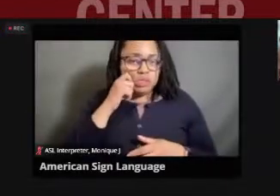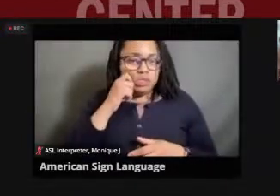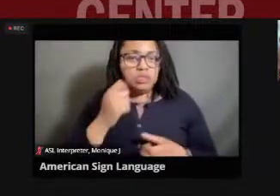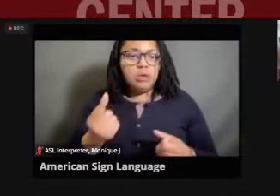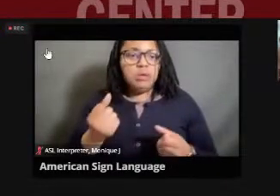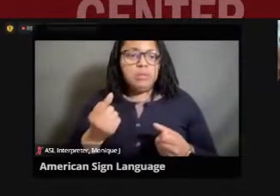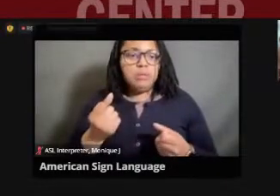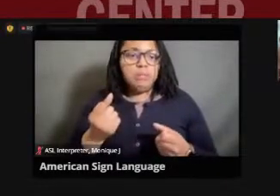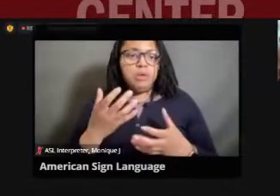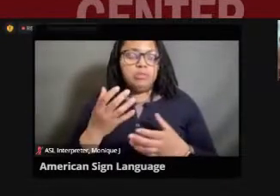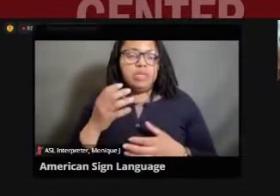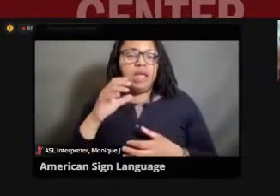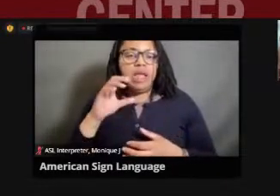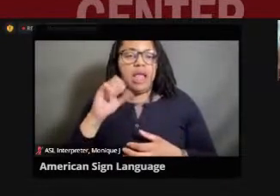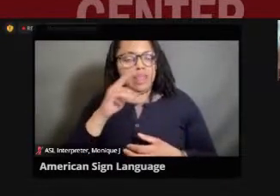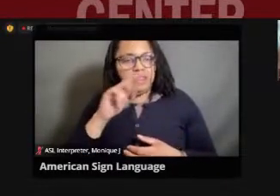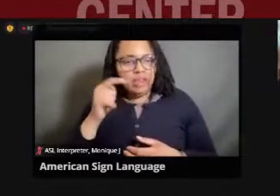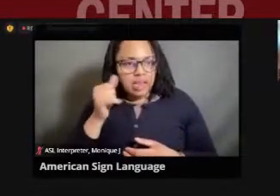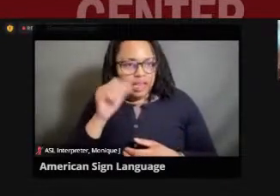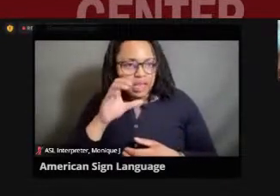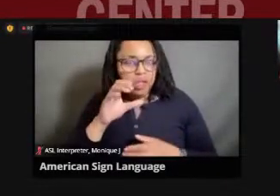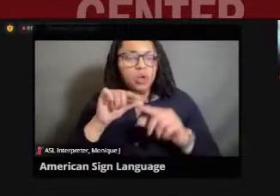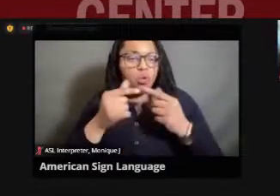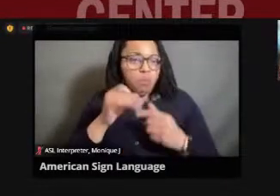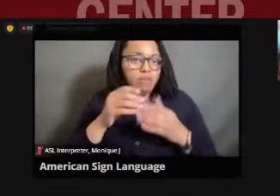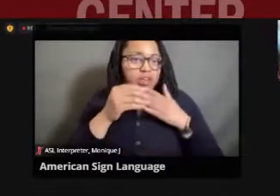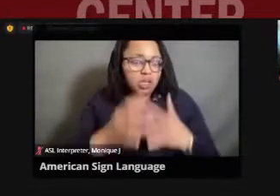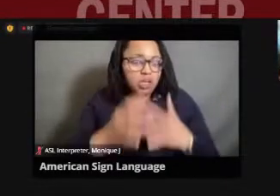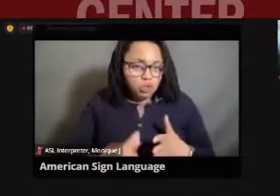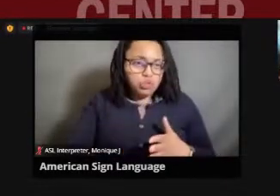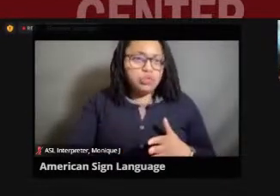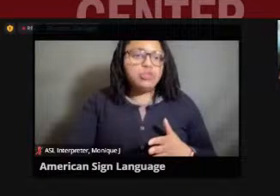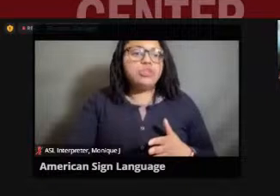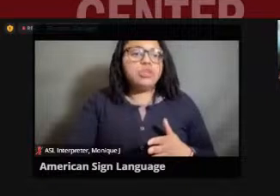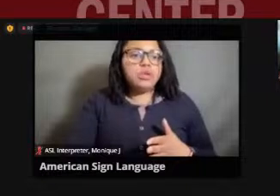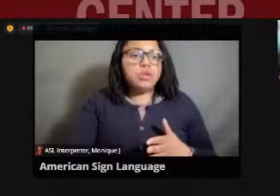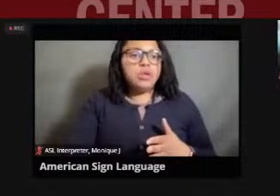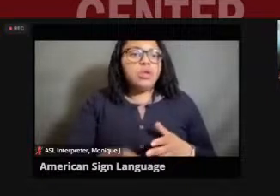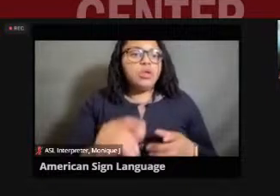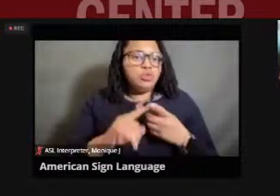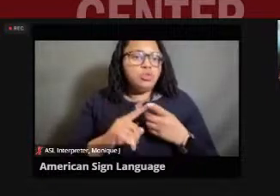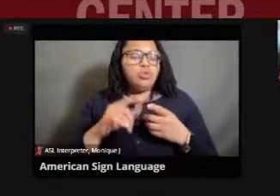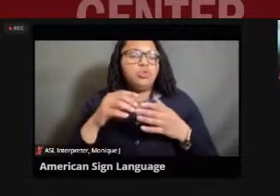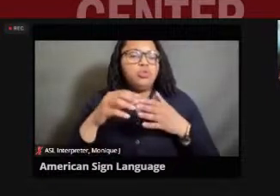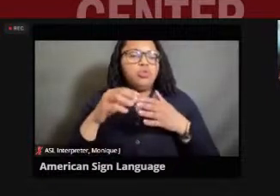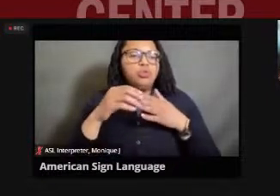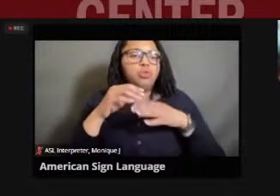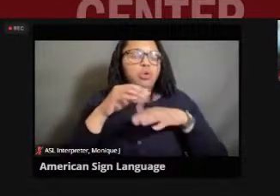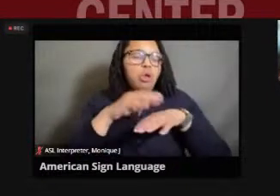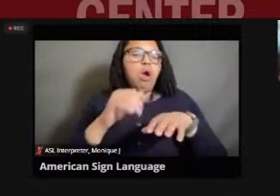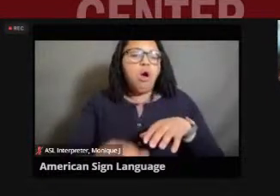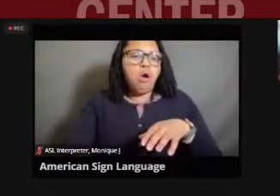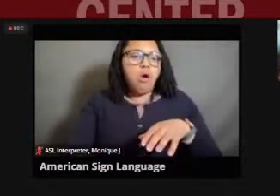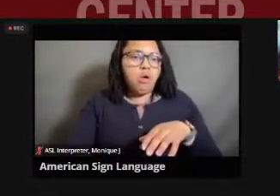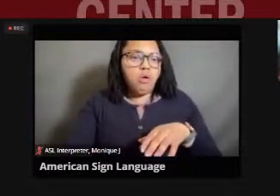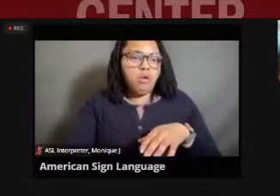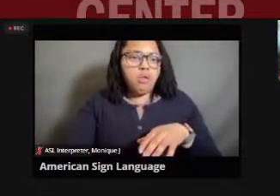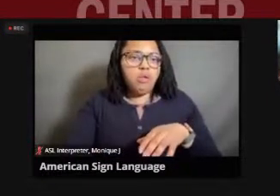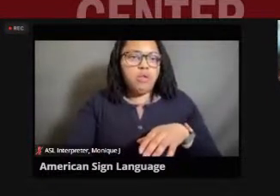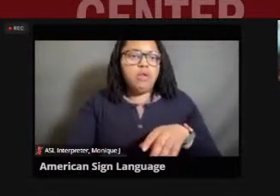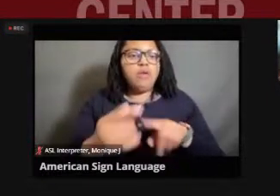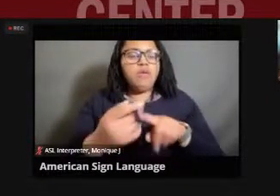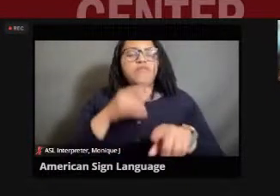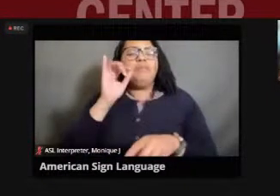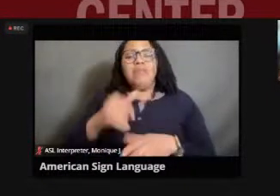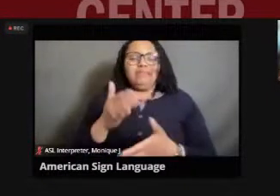of leaders come together to call for a permanent ceasefire and an end to the genocide in Gaza.